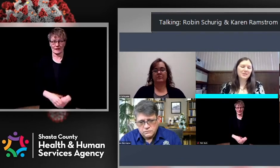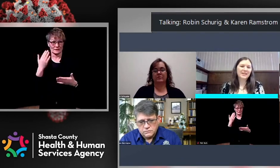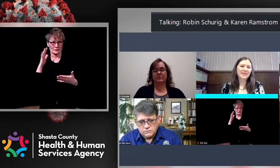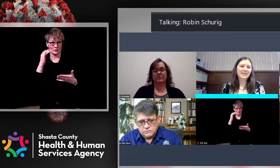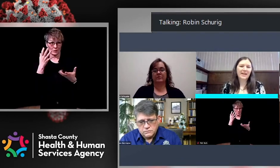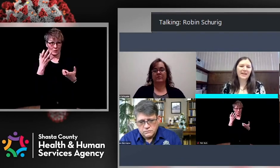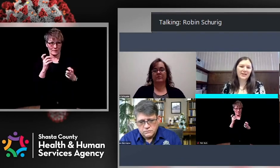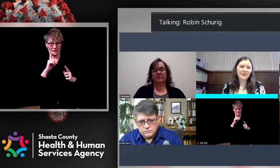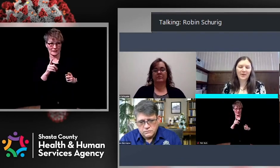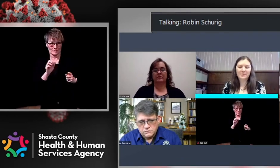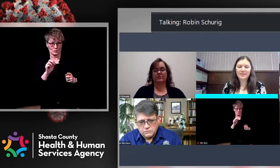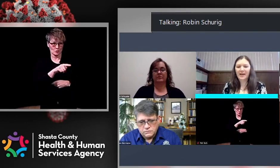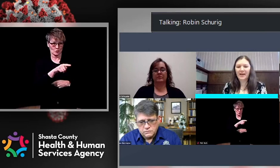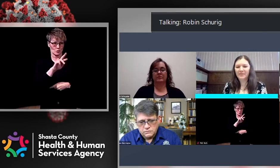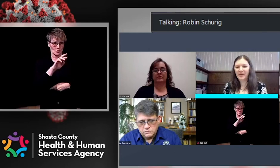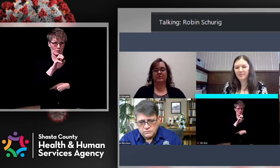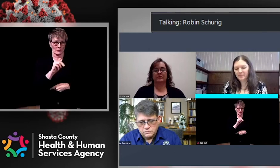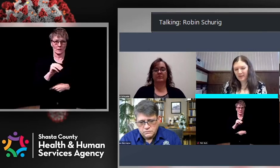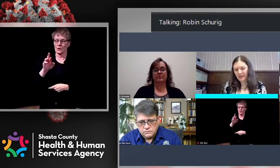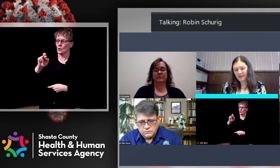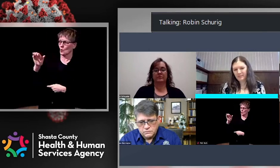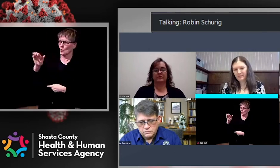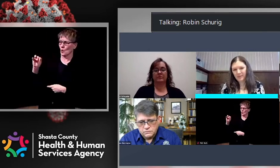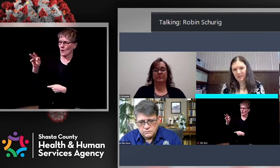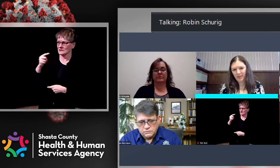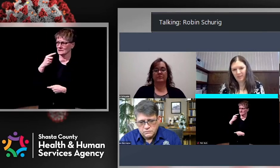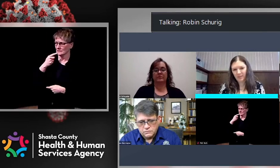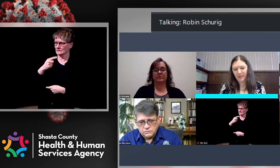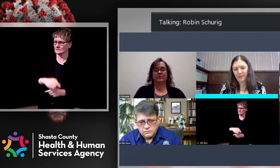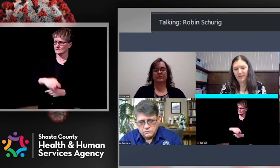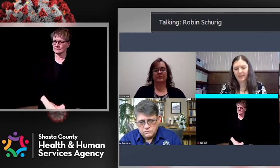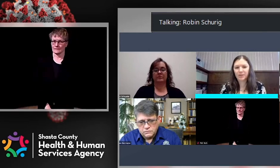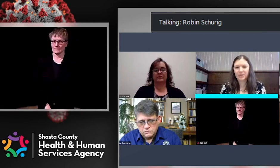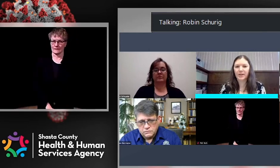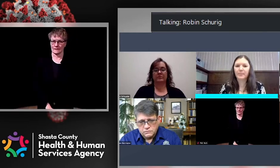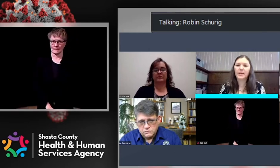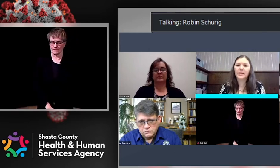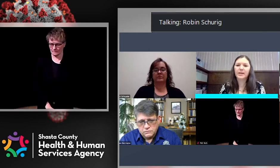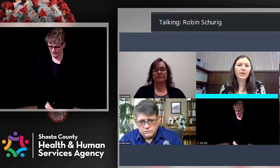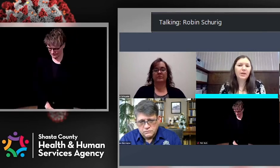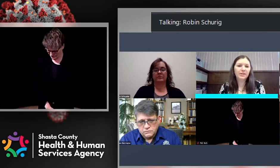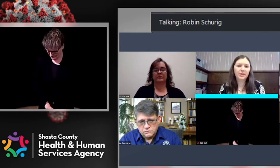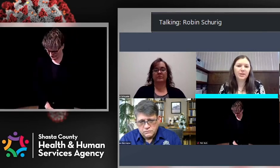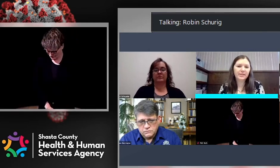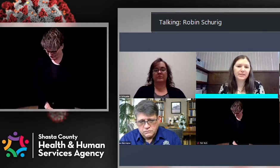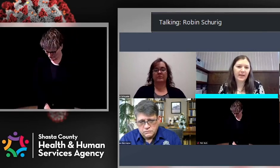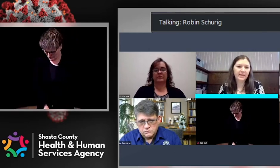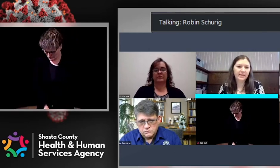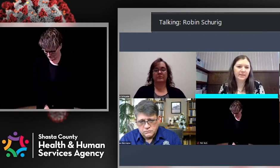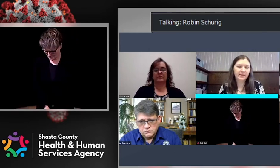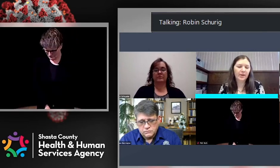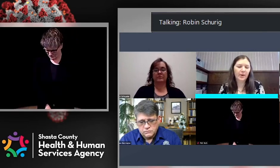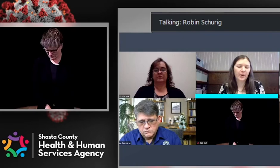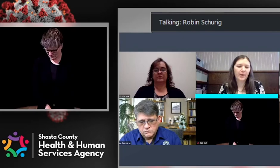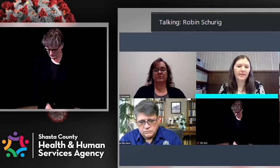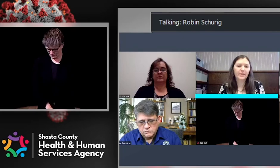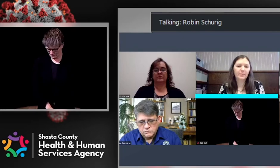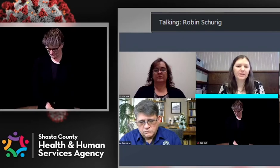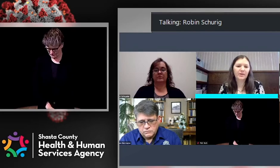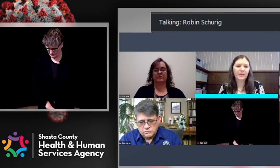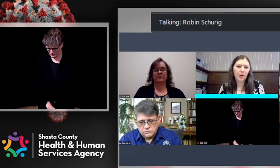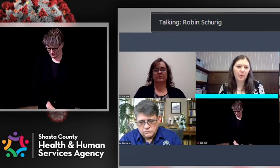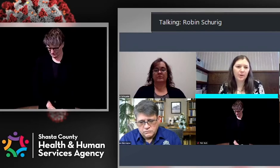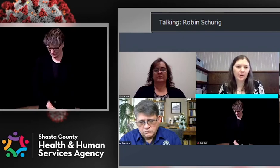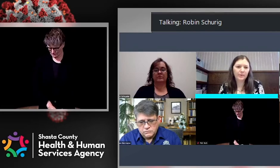Yeah, so I was just going to say, and you're welcome to add if I don't touch on the points that you were going to touch on, but it's hard to say. Our